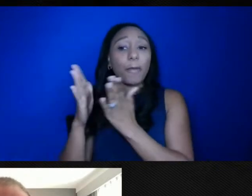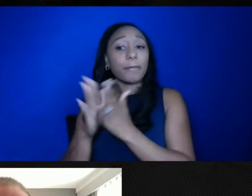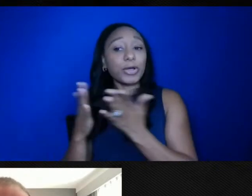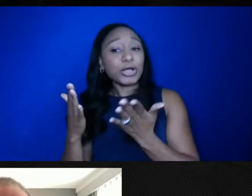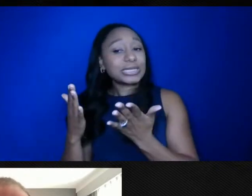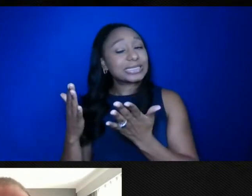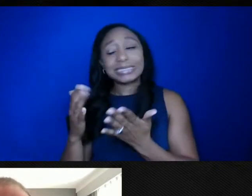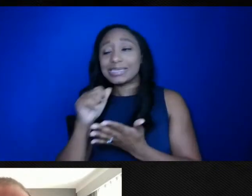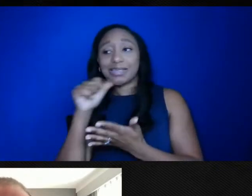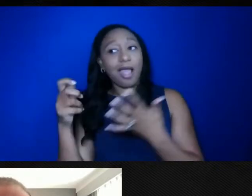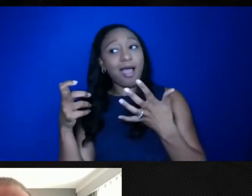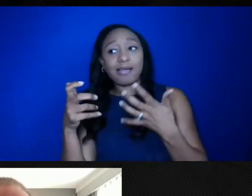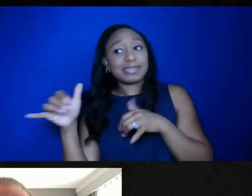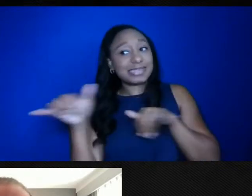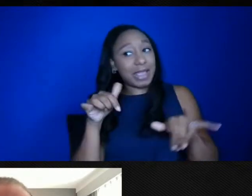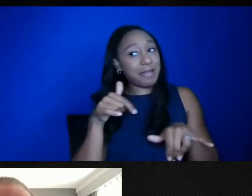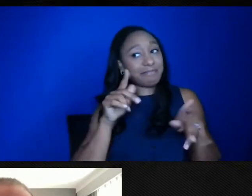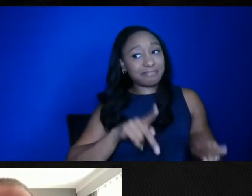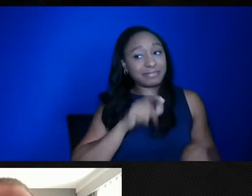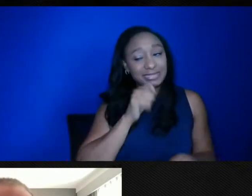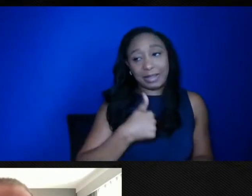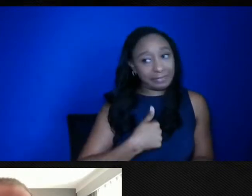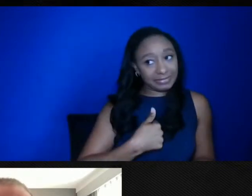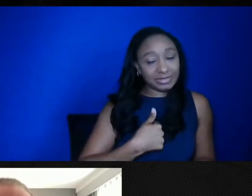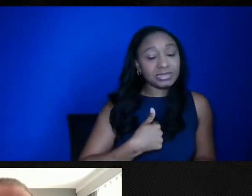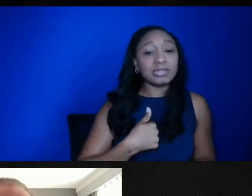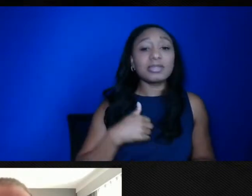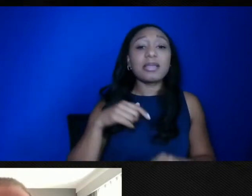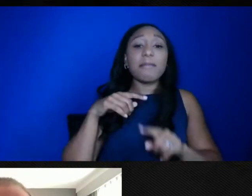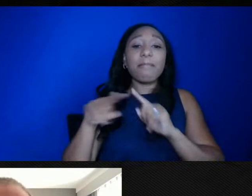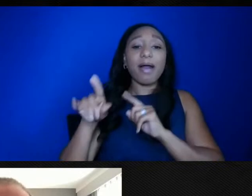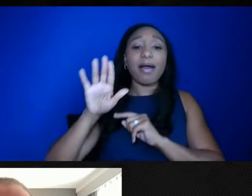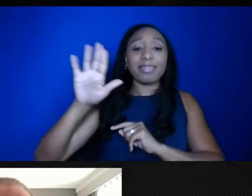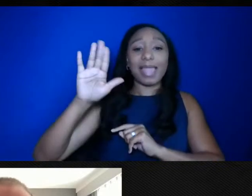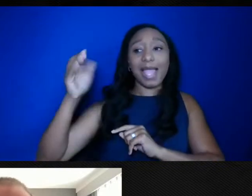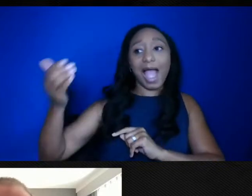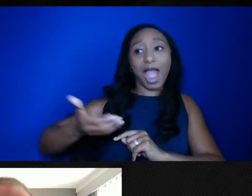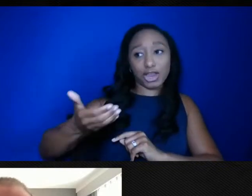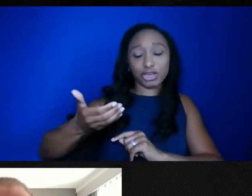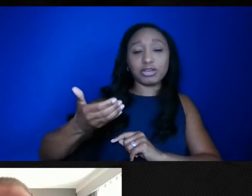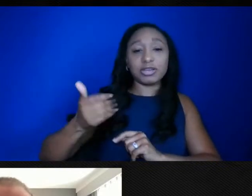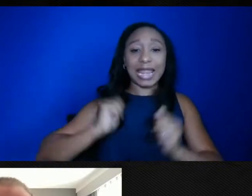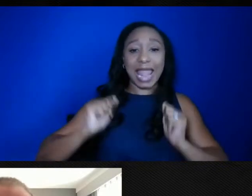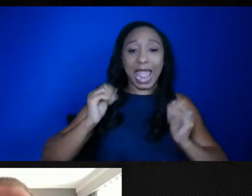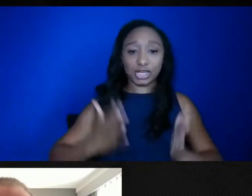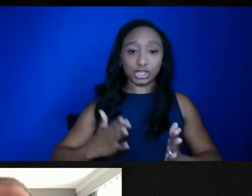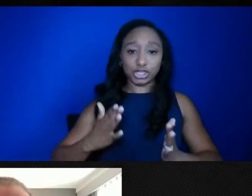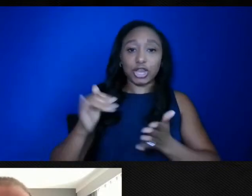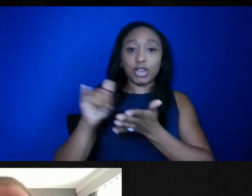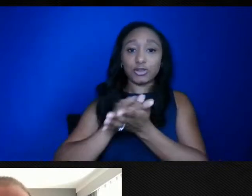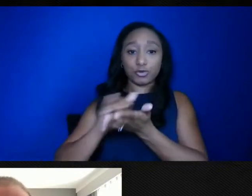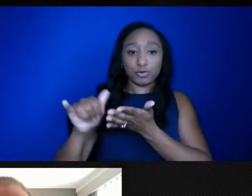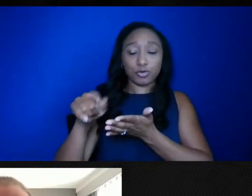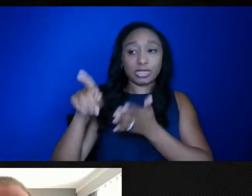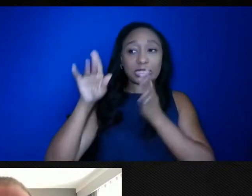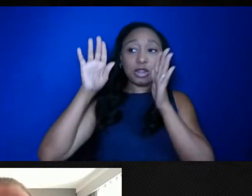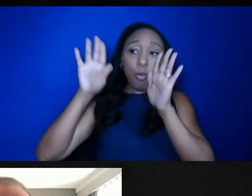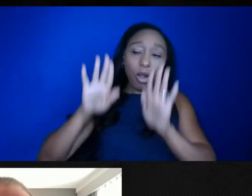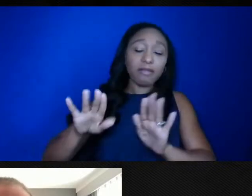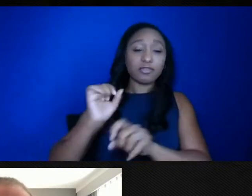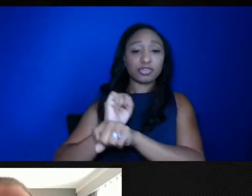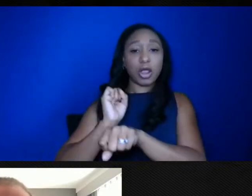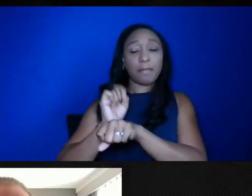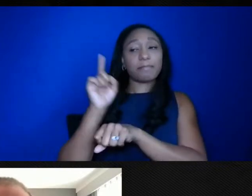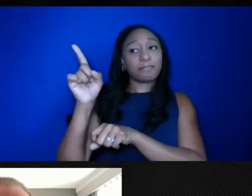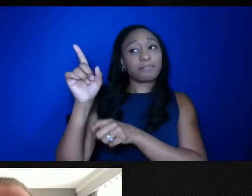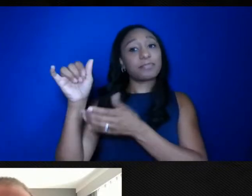for this story. So they hired an actor in New York, and he did a fantastic job on the audiobook. So that's reaching a lot of people